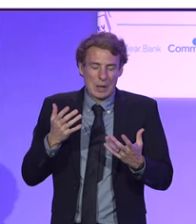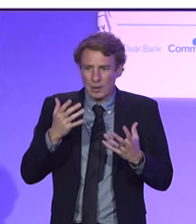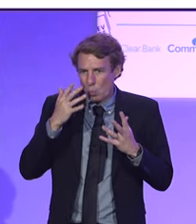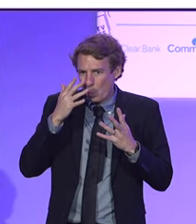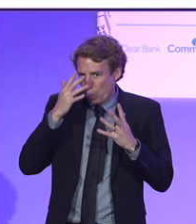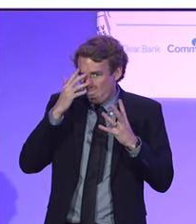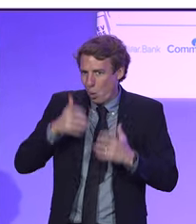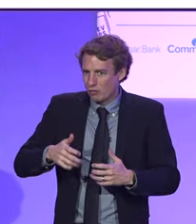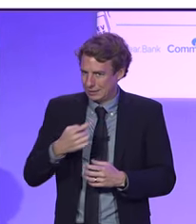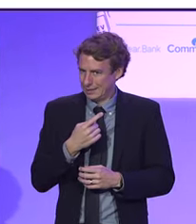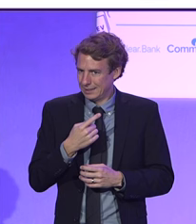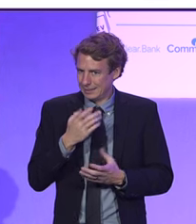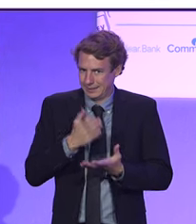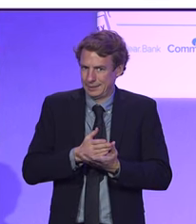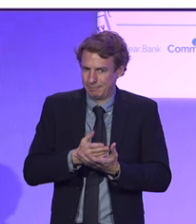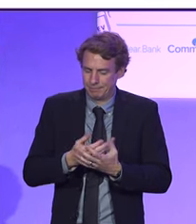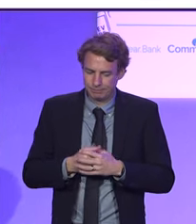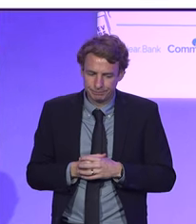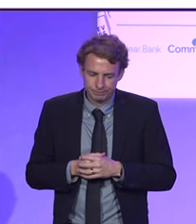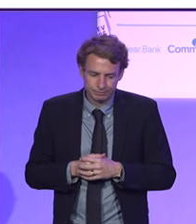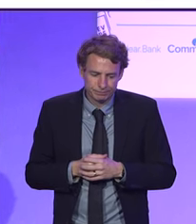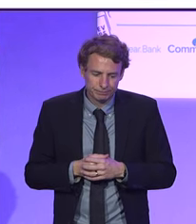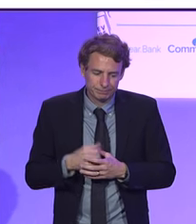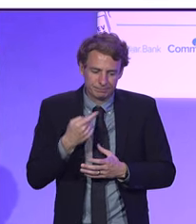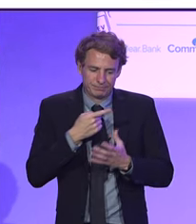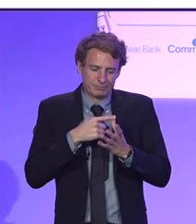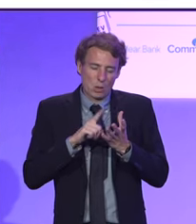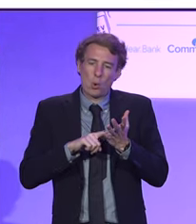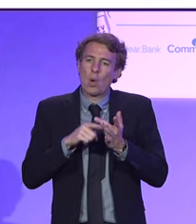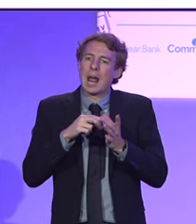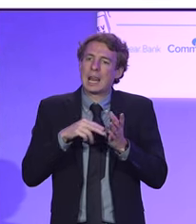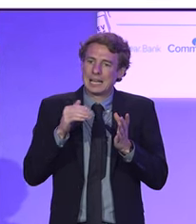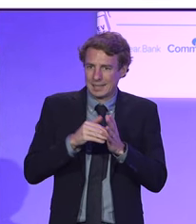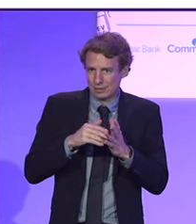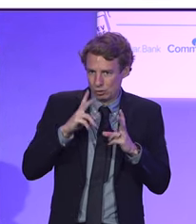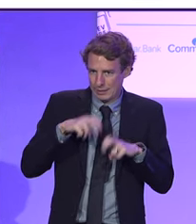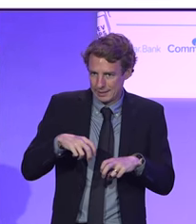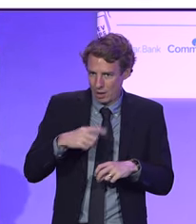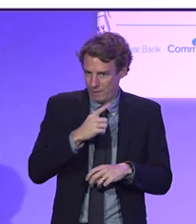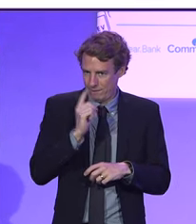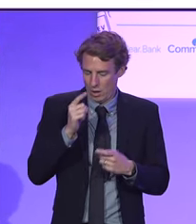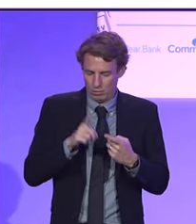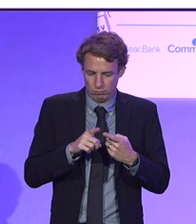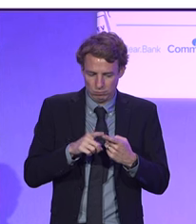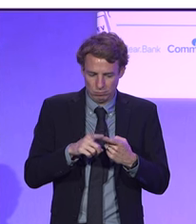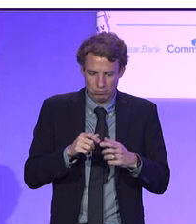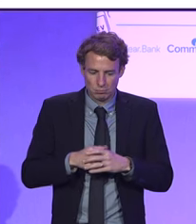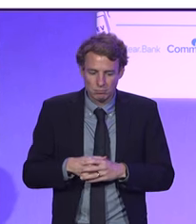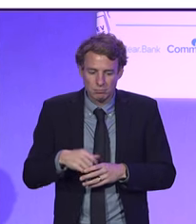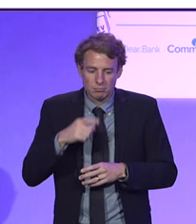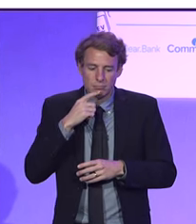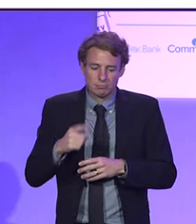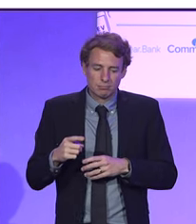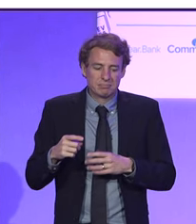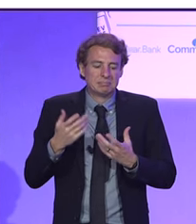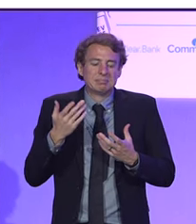worrying. So I'm going to read them out. The first one is from Allianz Research. Even without taking into account the